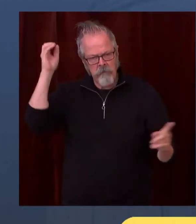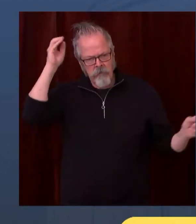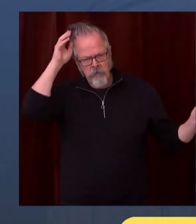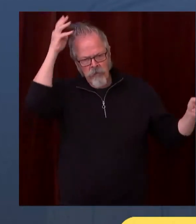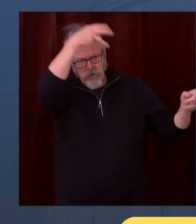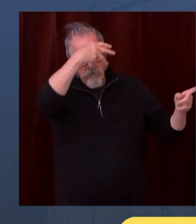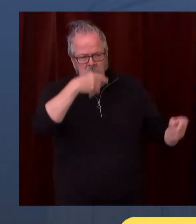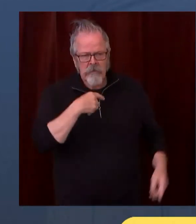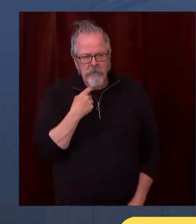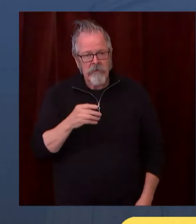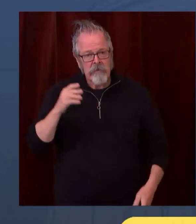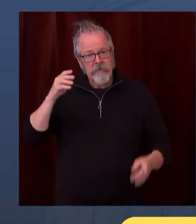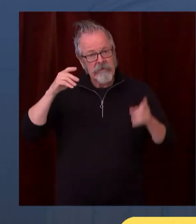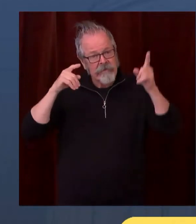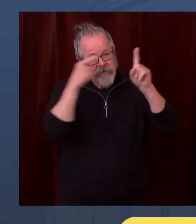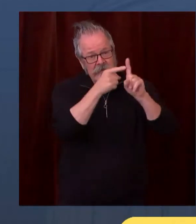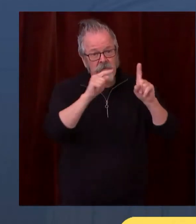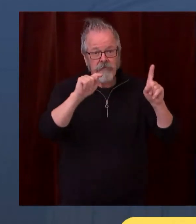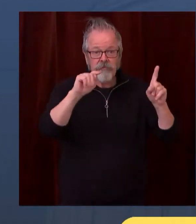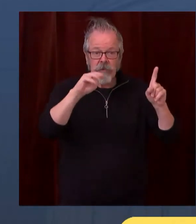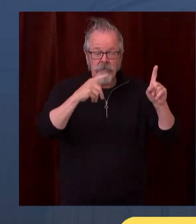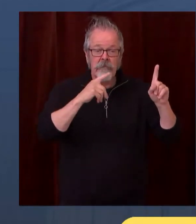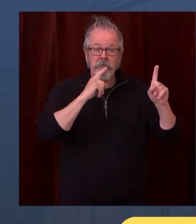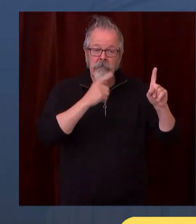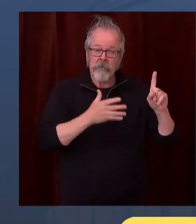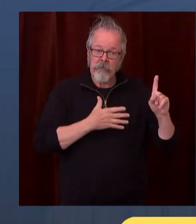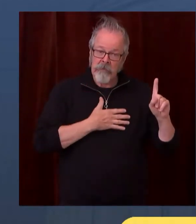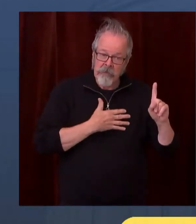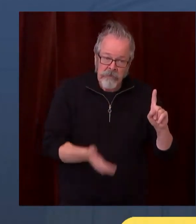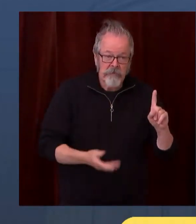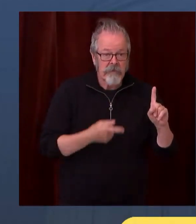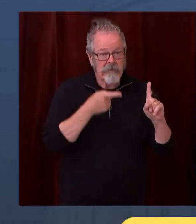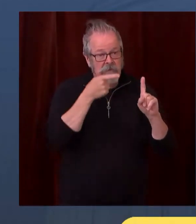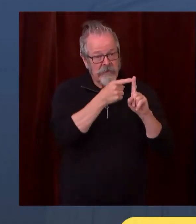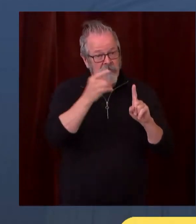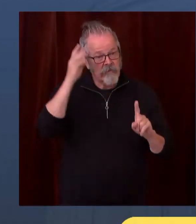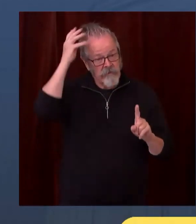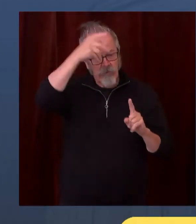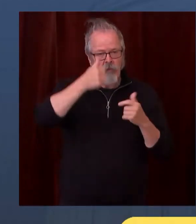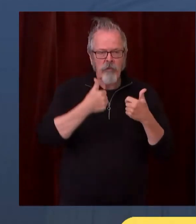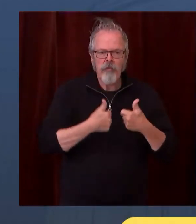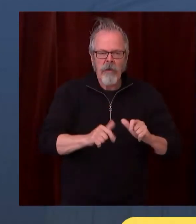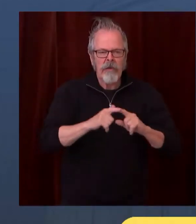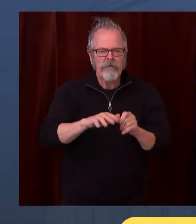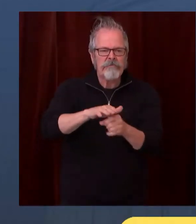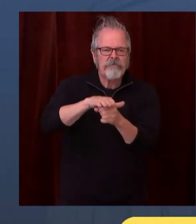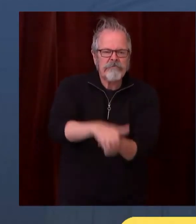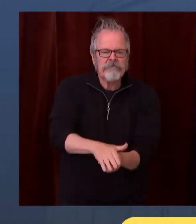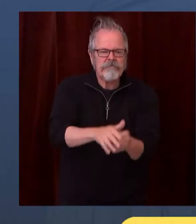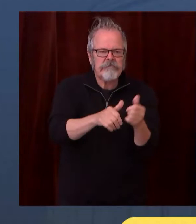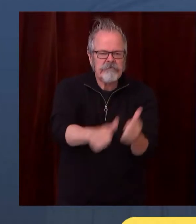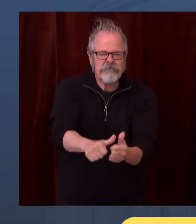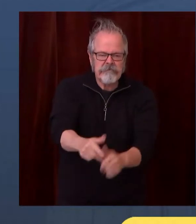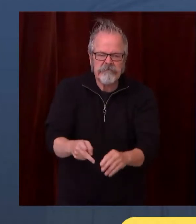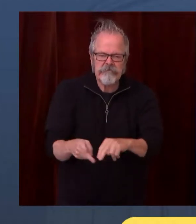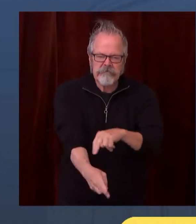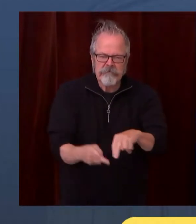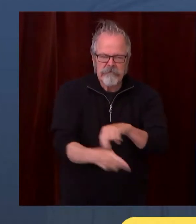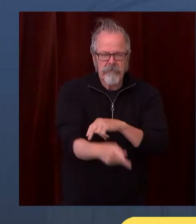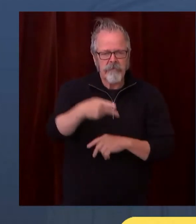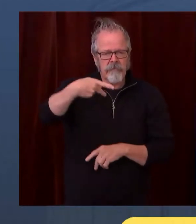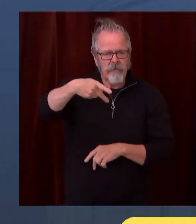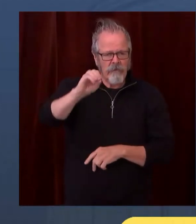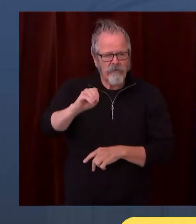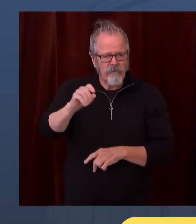before, he effectively has confessed to that himself, and that is why we need to go to court and have the court order